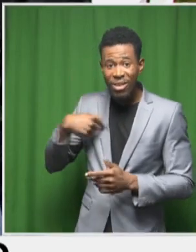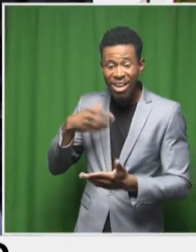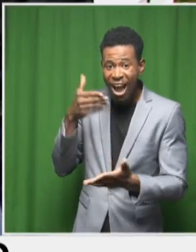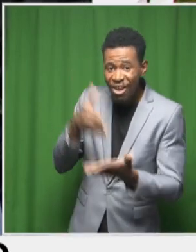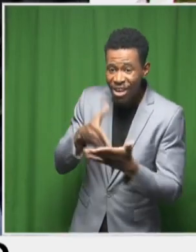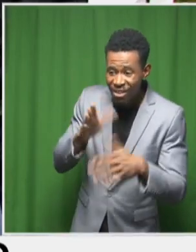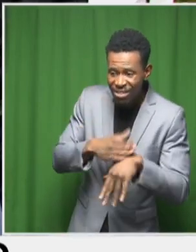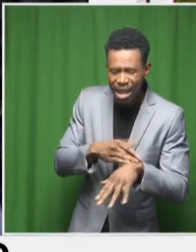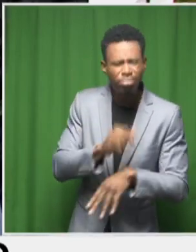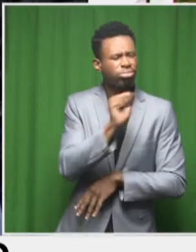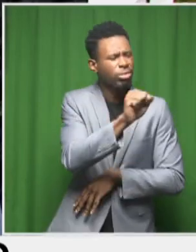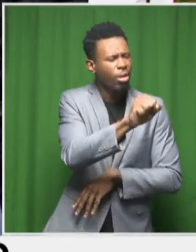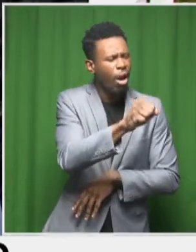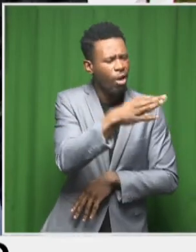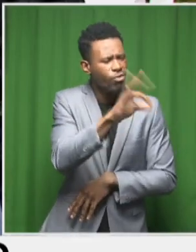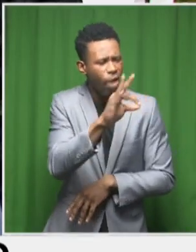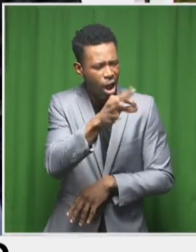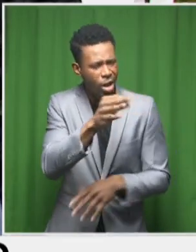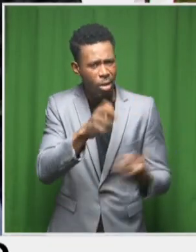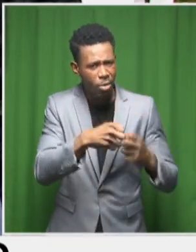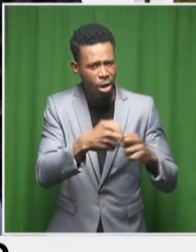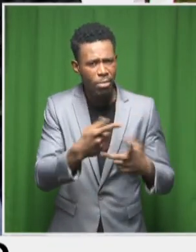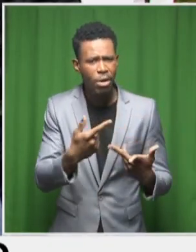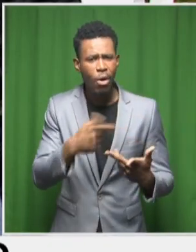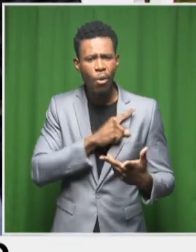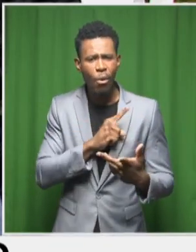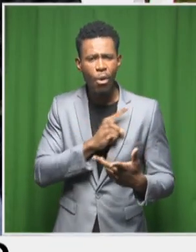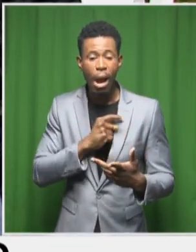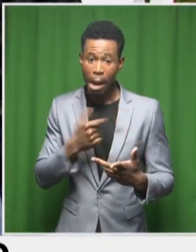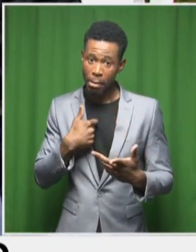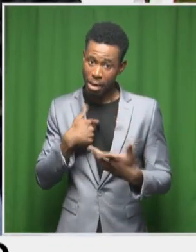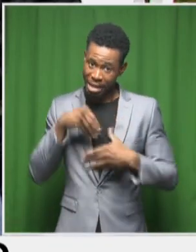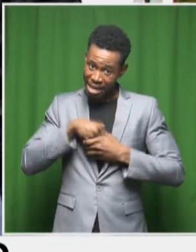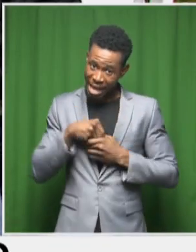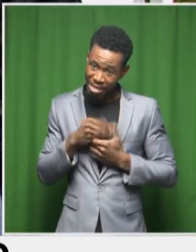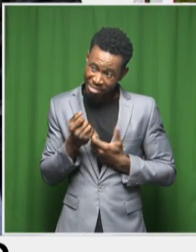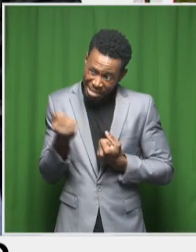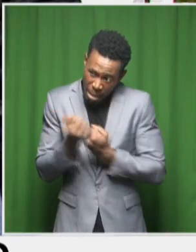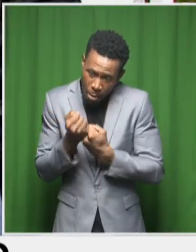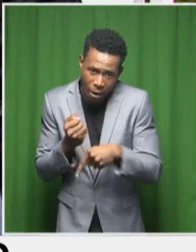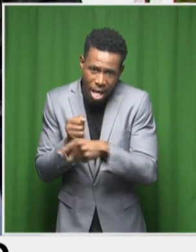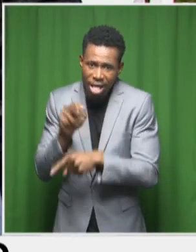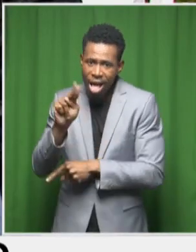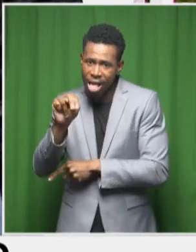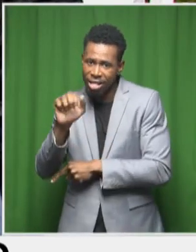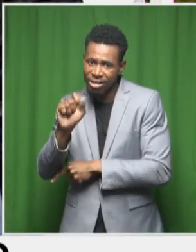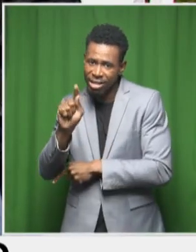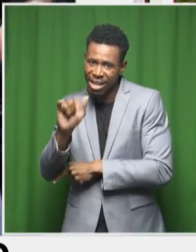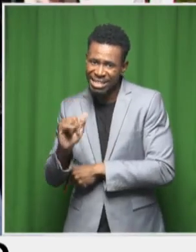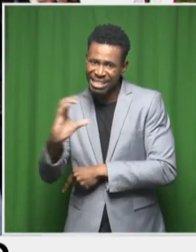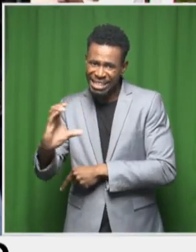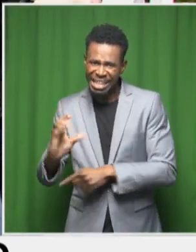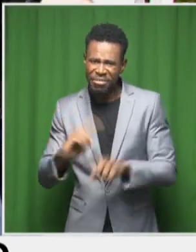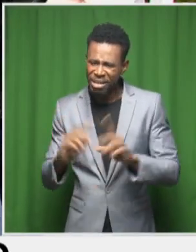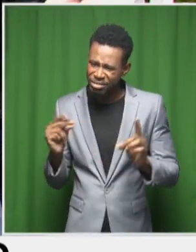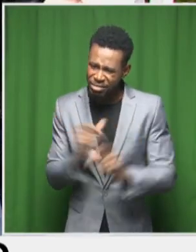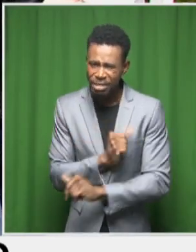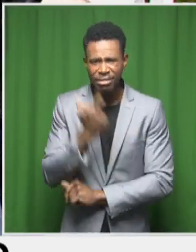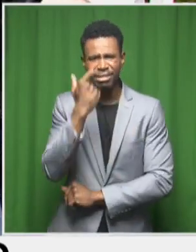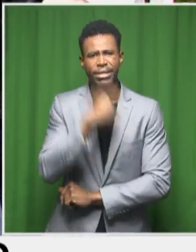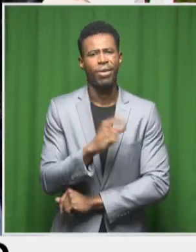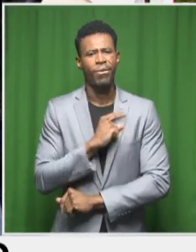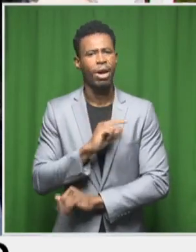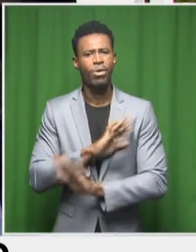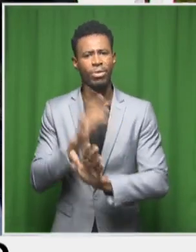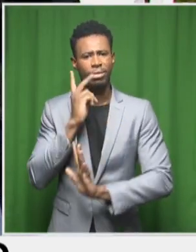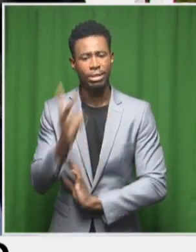know. That's the this problem. is bad. We No, arrived I'm late. sort of like a secret Nasty C fan, so I'm so Yeah. sad we didn't get to see that. But I think that is fantastic,